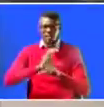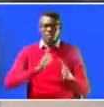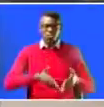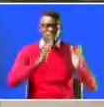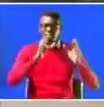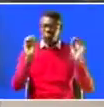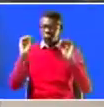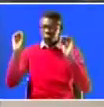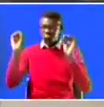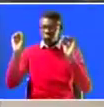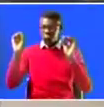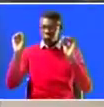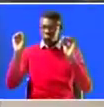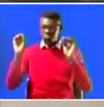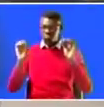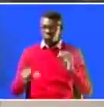You believe the Bible is a myth?